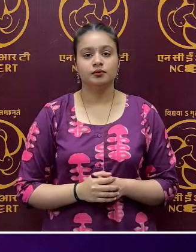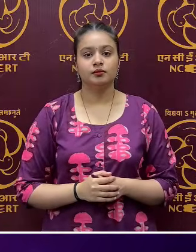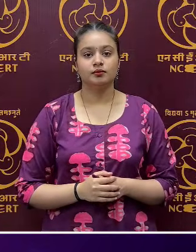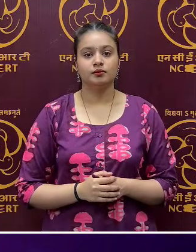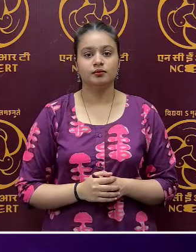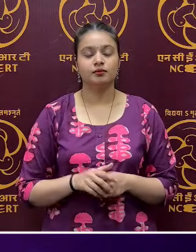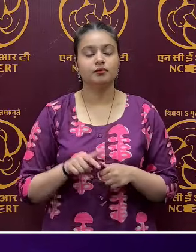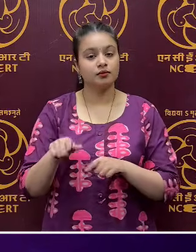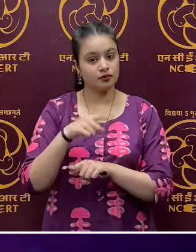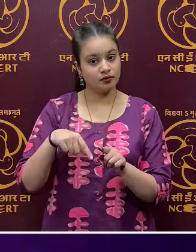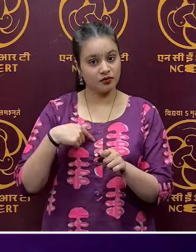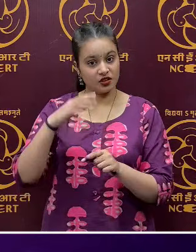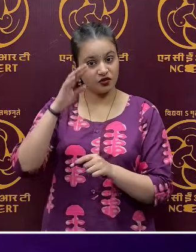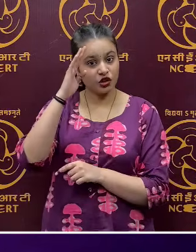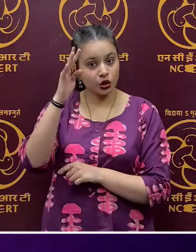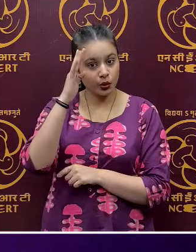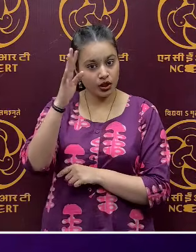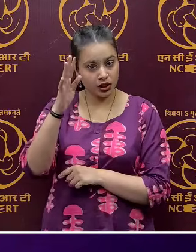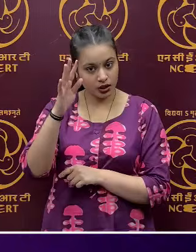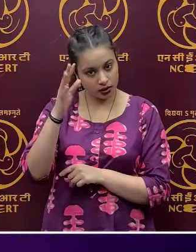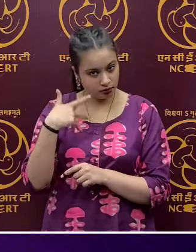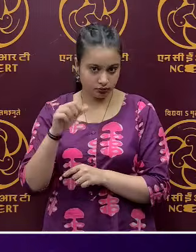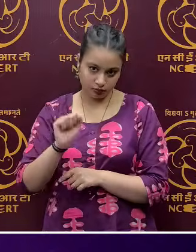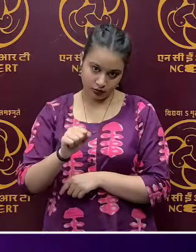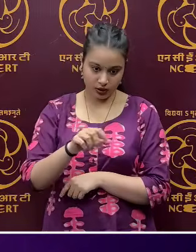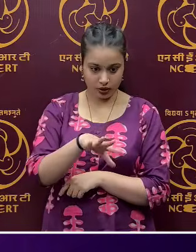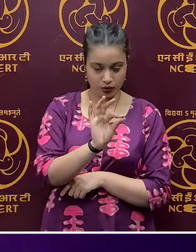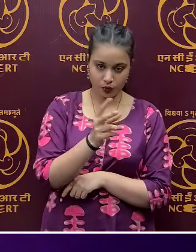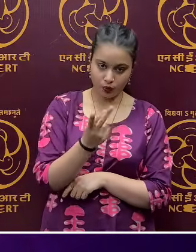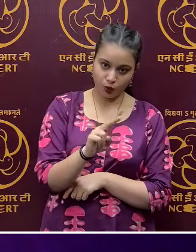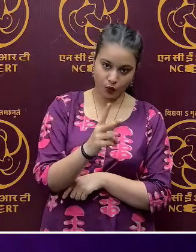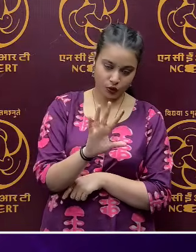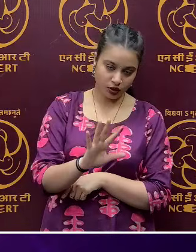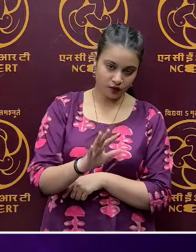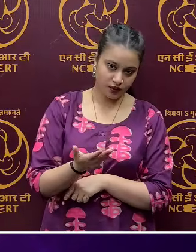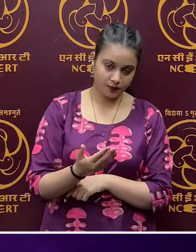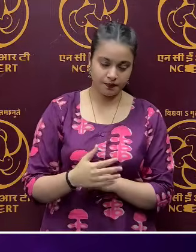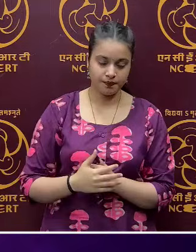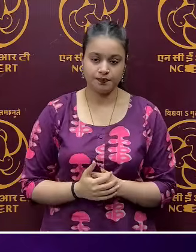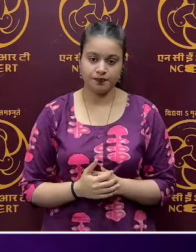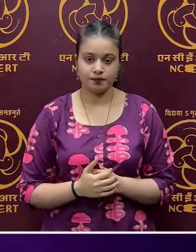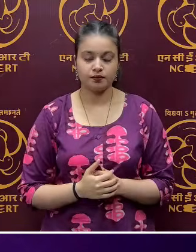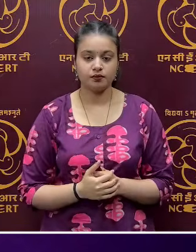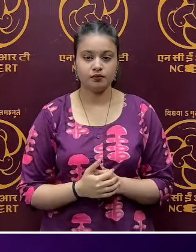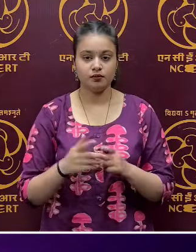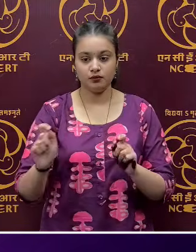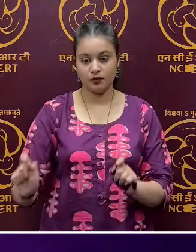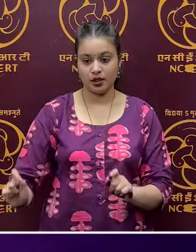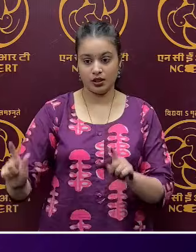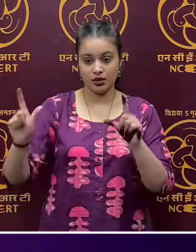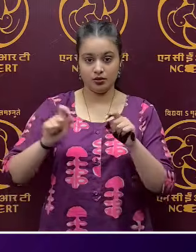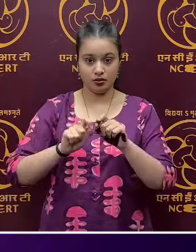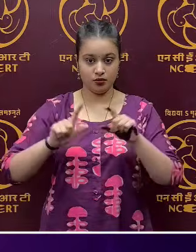And we will get theory part as well here. Right. So that's, and then we can do it full screen